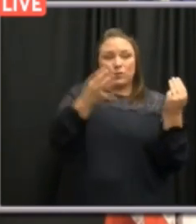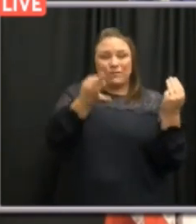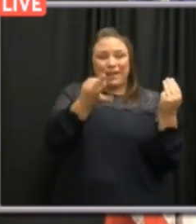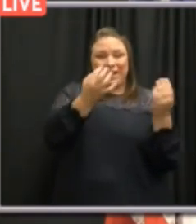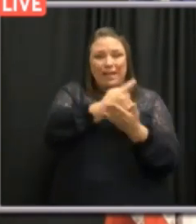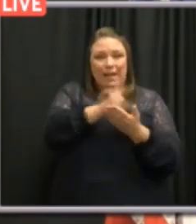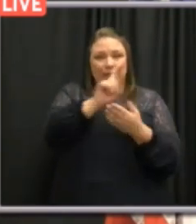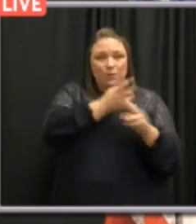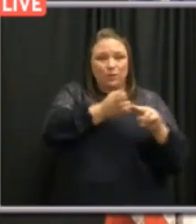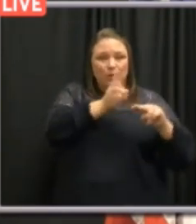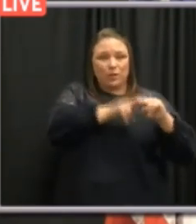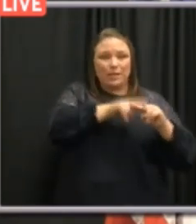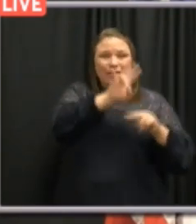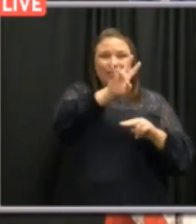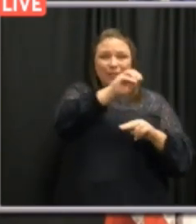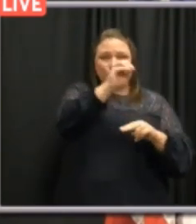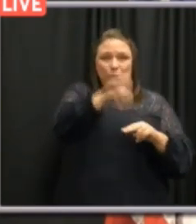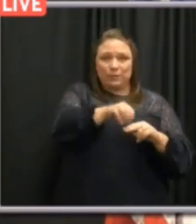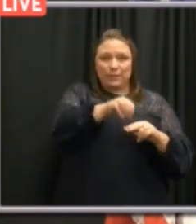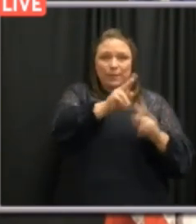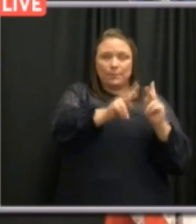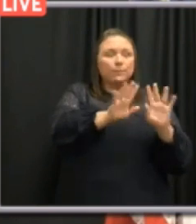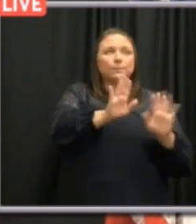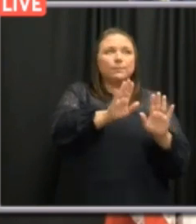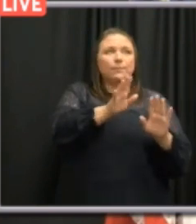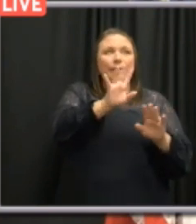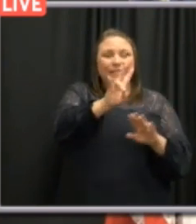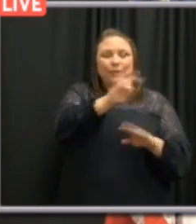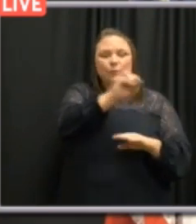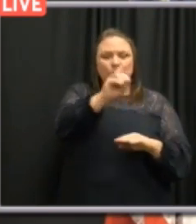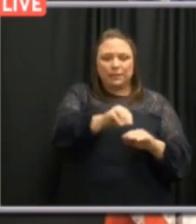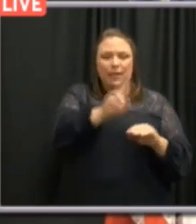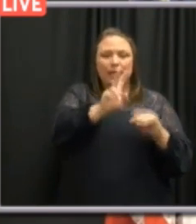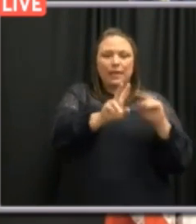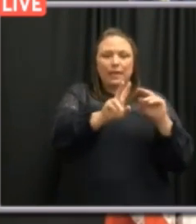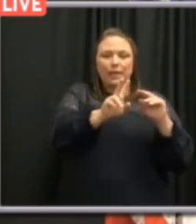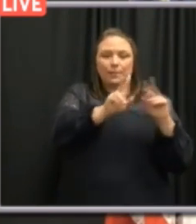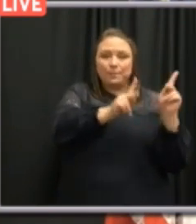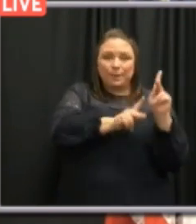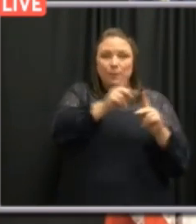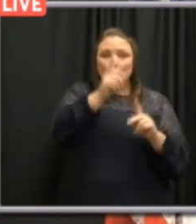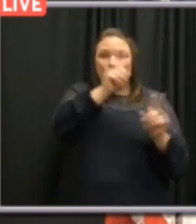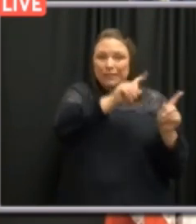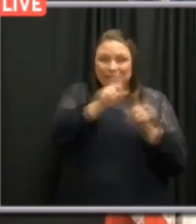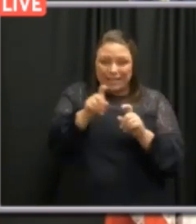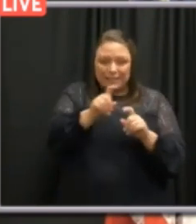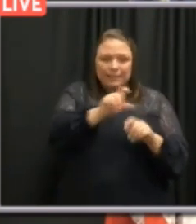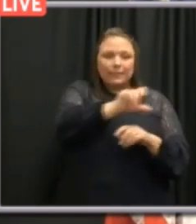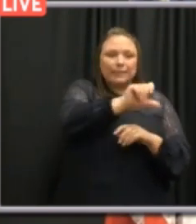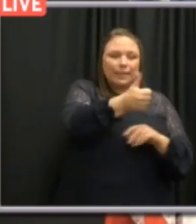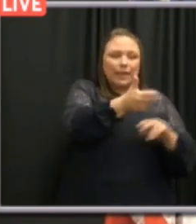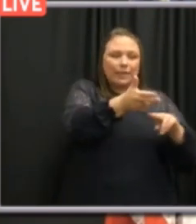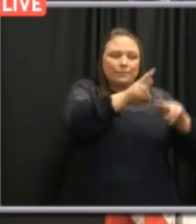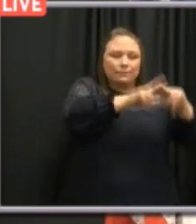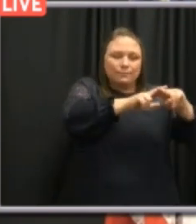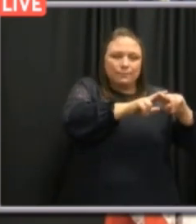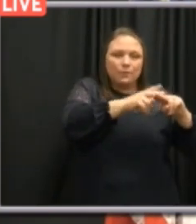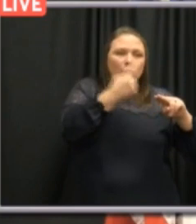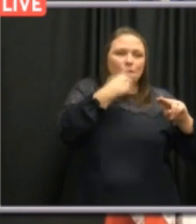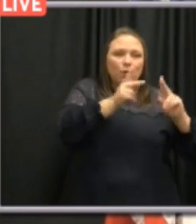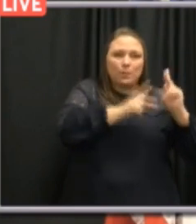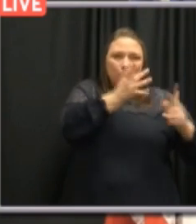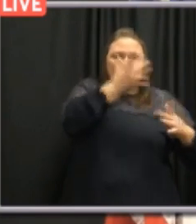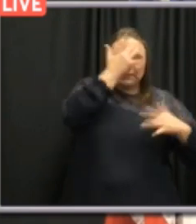that we had an increase in 7% in cases. In tests, and an increase in 10% in cases. Friday